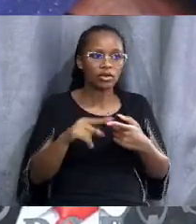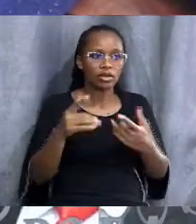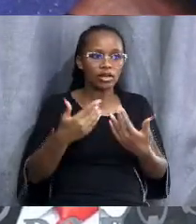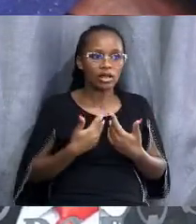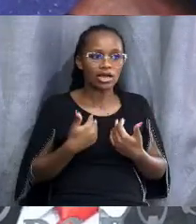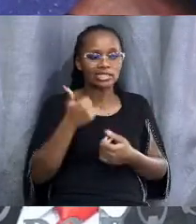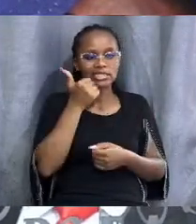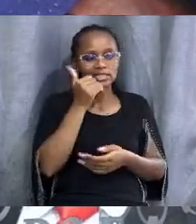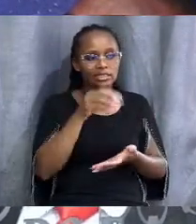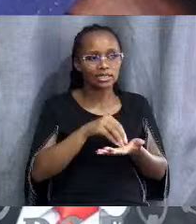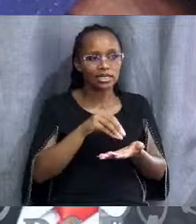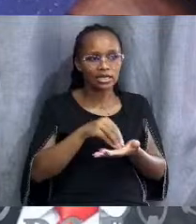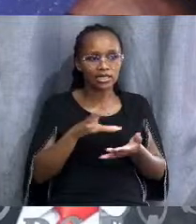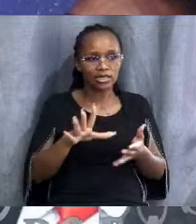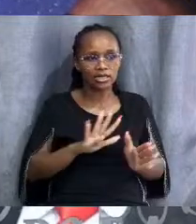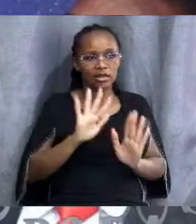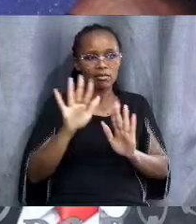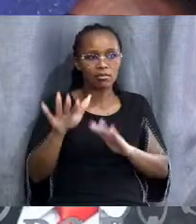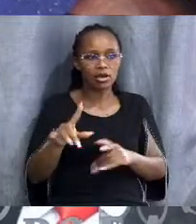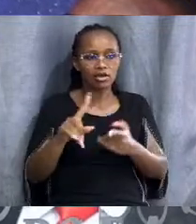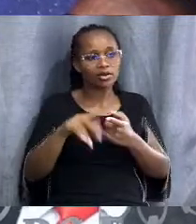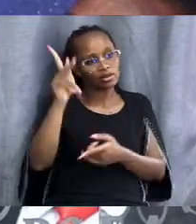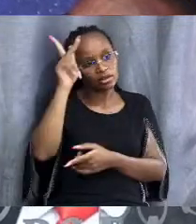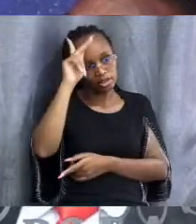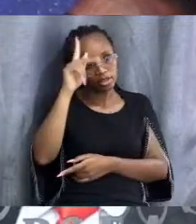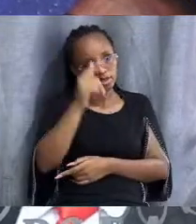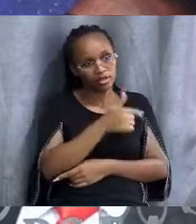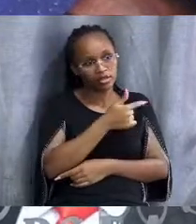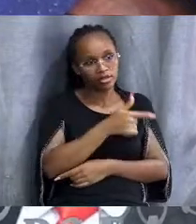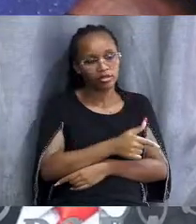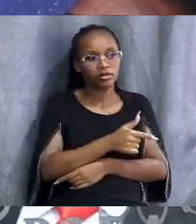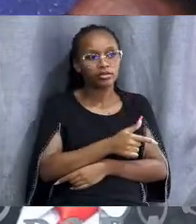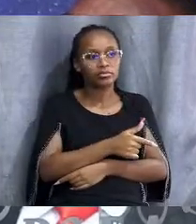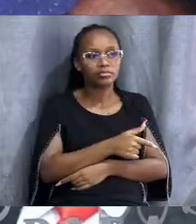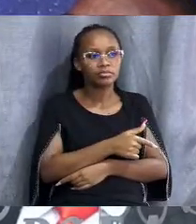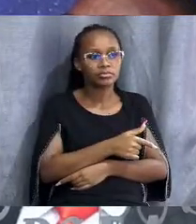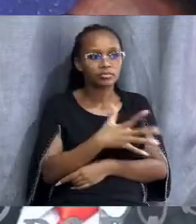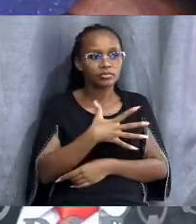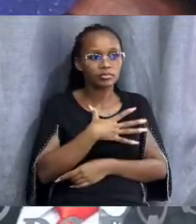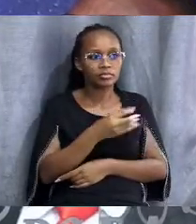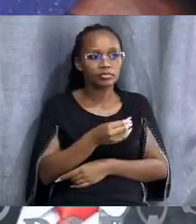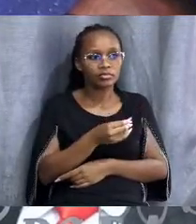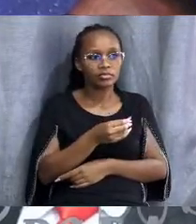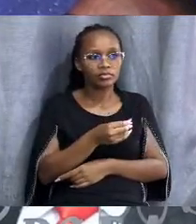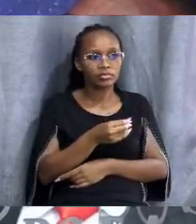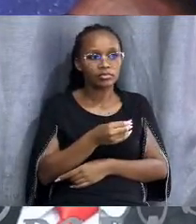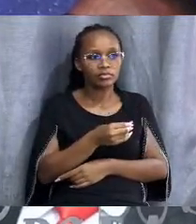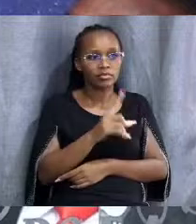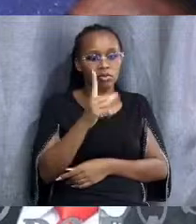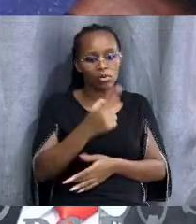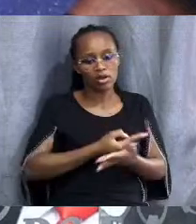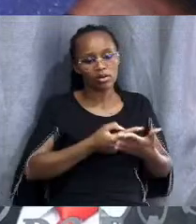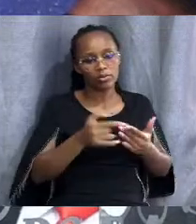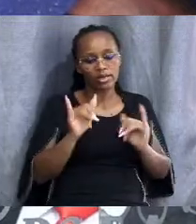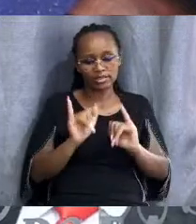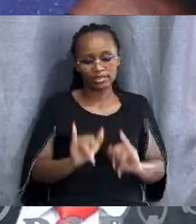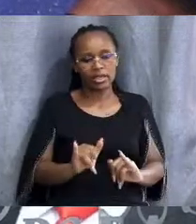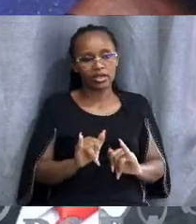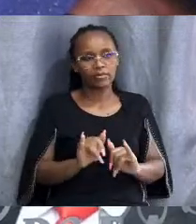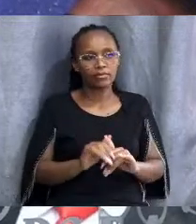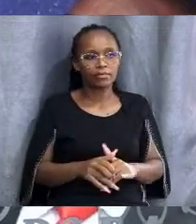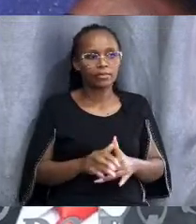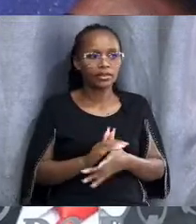got ill again and was rushed to Kiambu Level 5 Hospital and was admitted for 1 week.